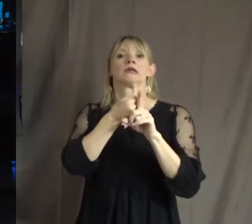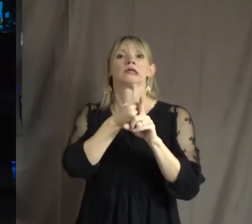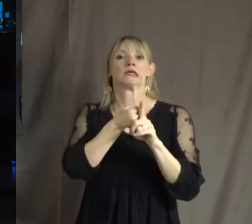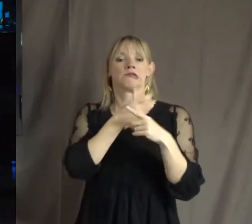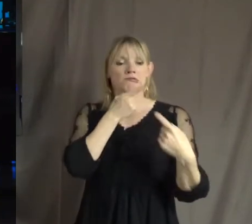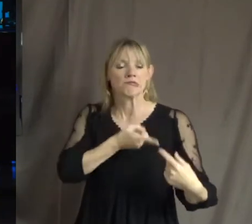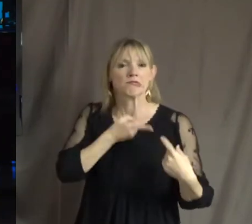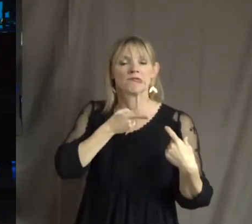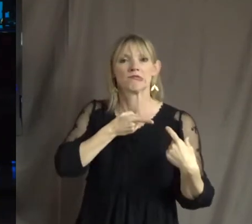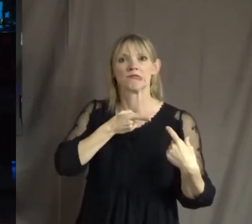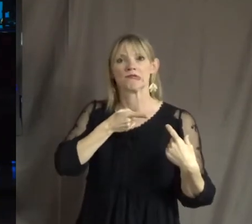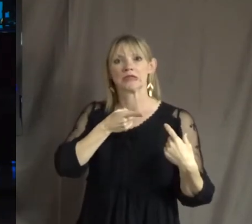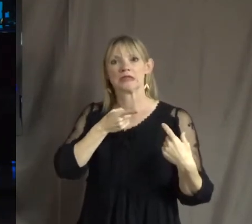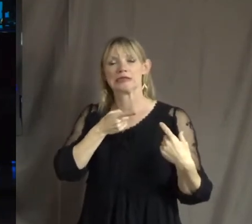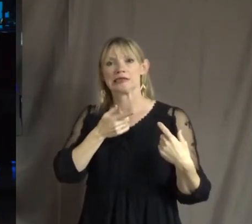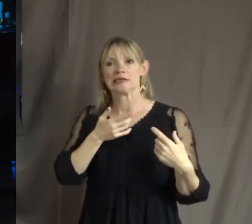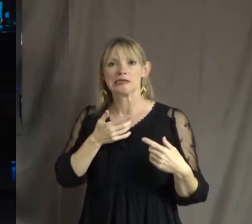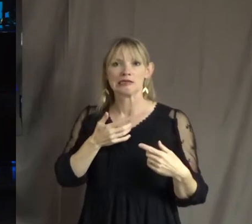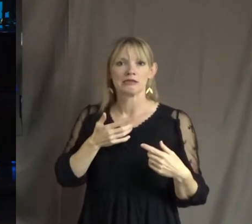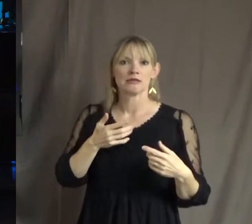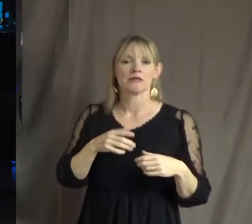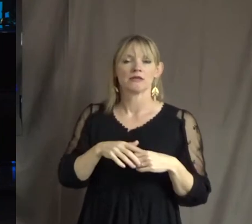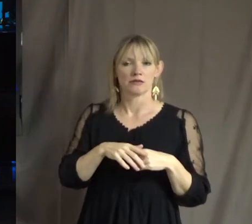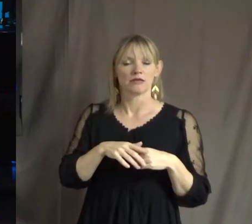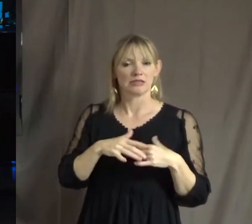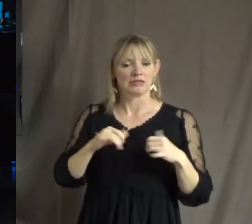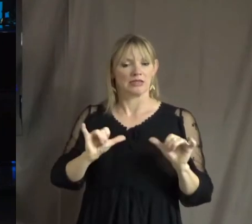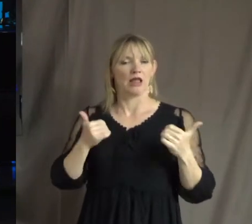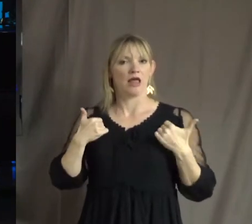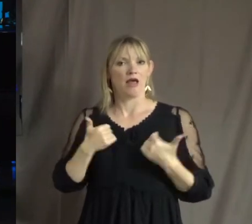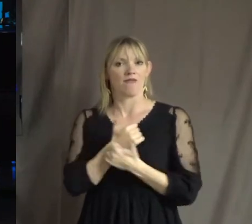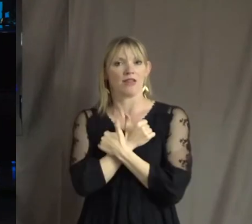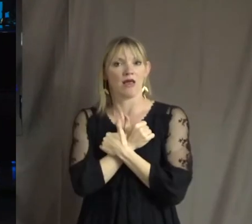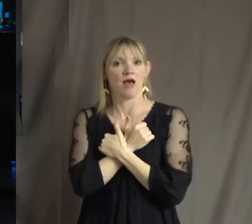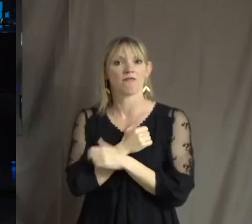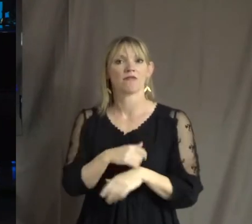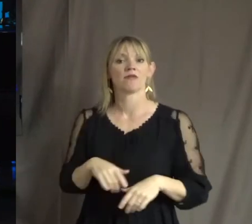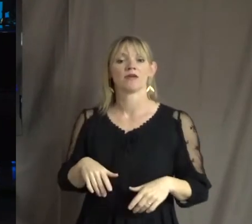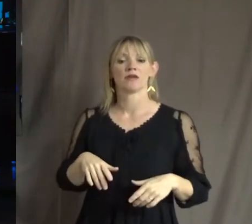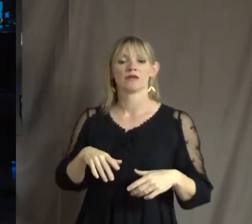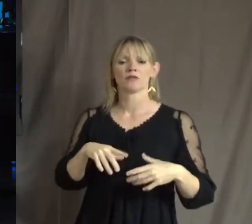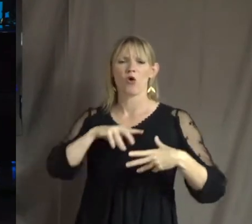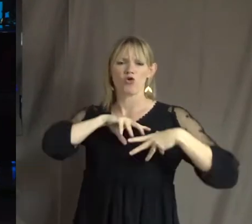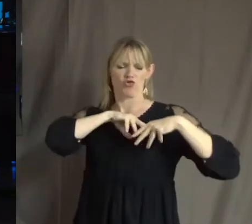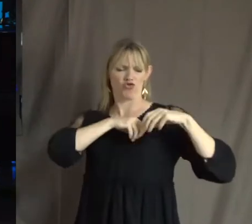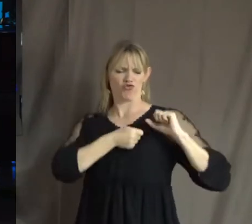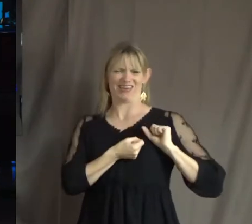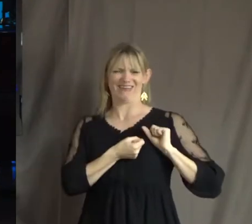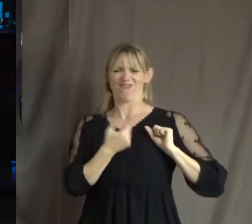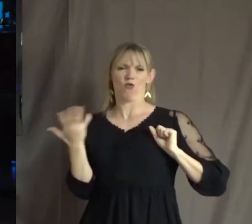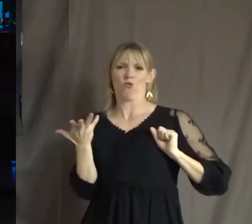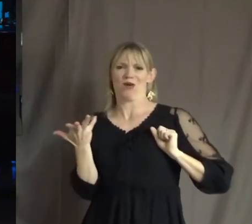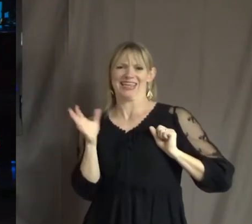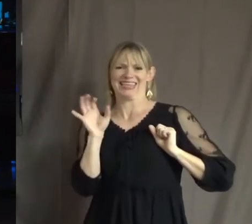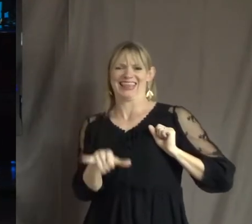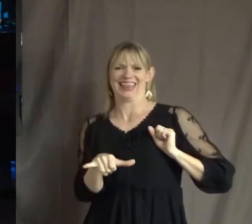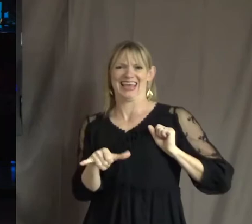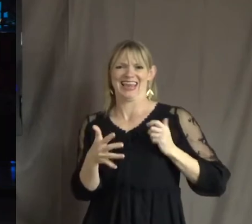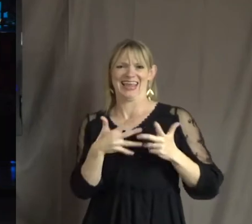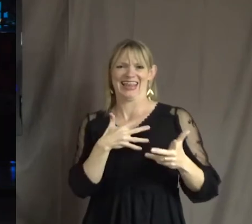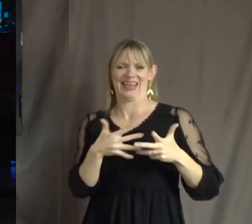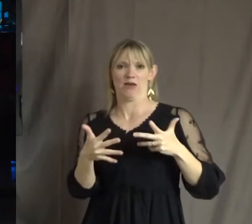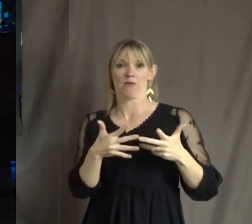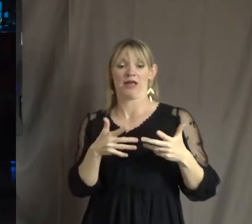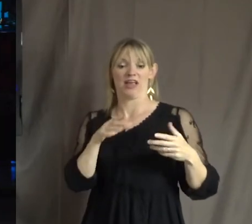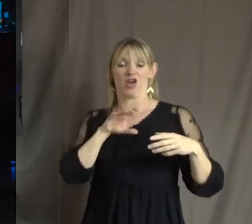is love that is present. So what in the world is grief anyway? Grief is